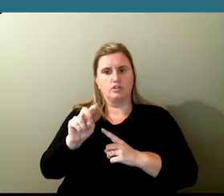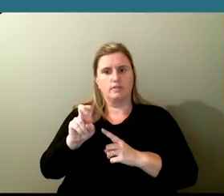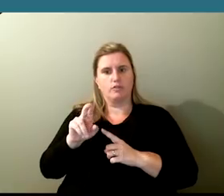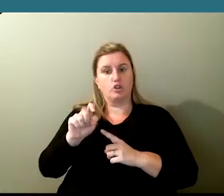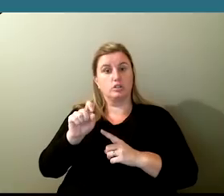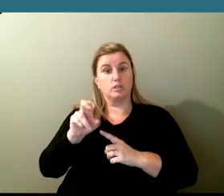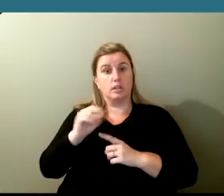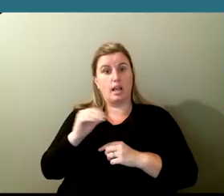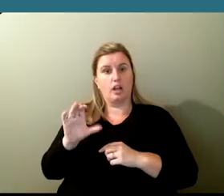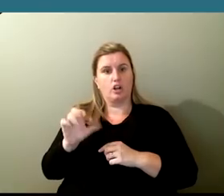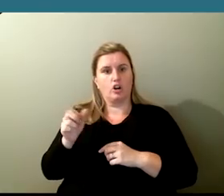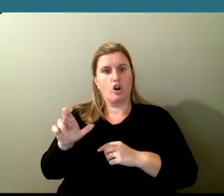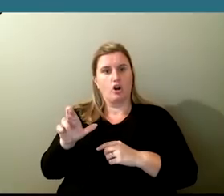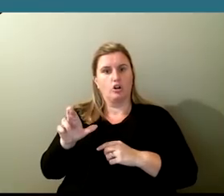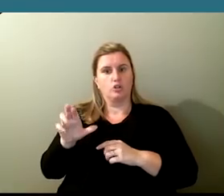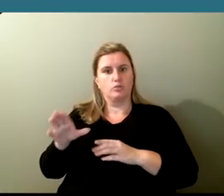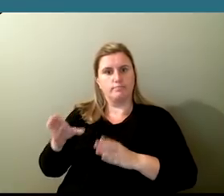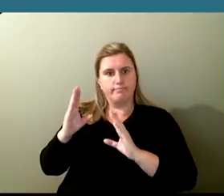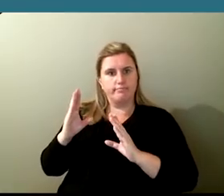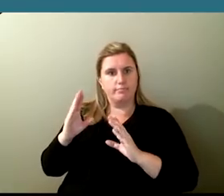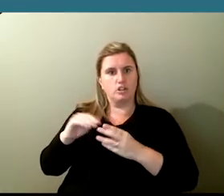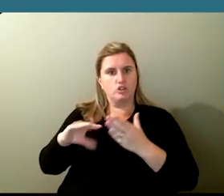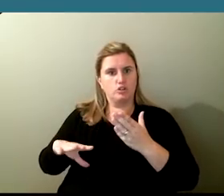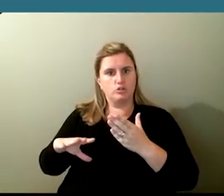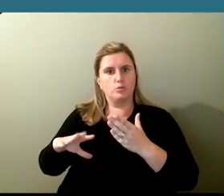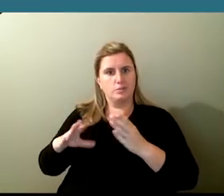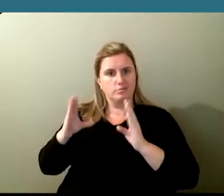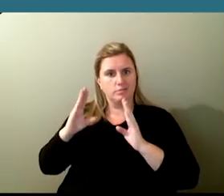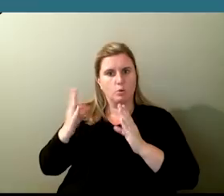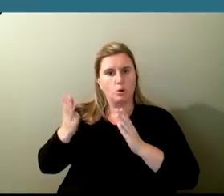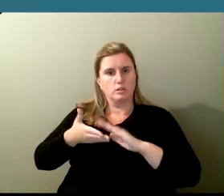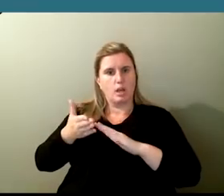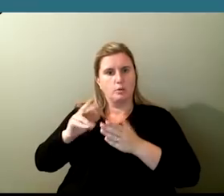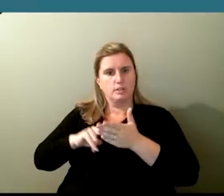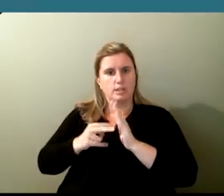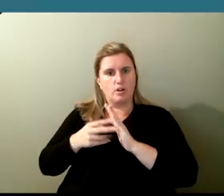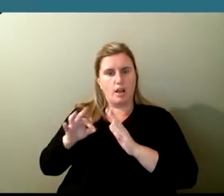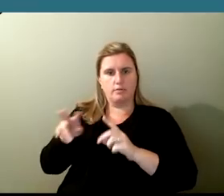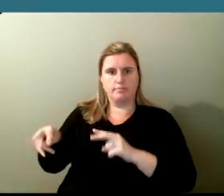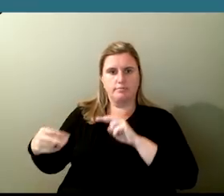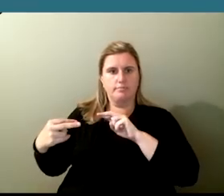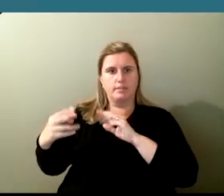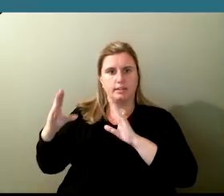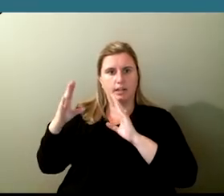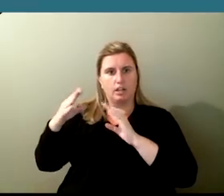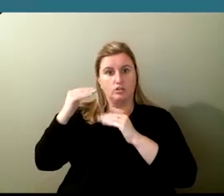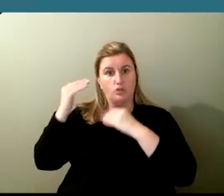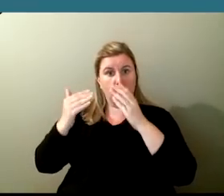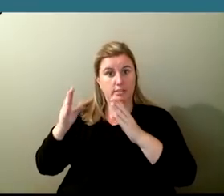you know, to secure child's attention? What does that look like? What is the operational definition of securing adults' attention?